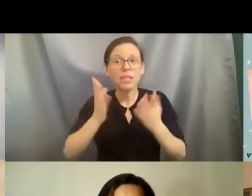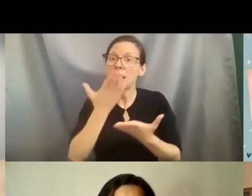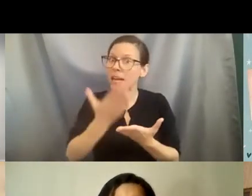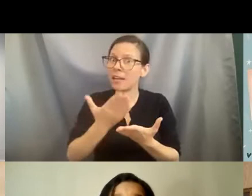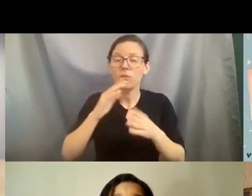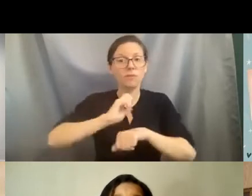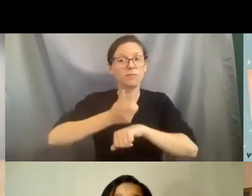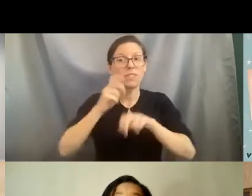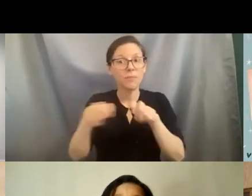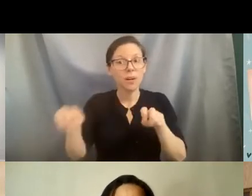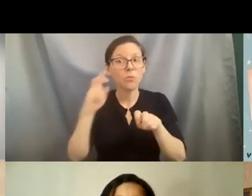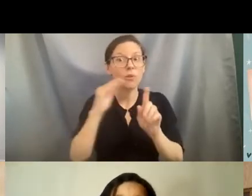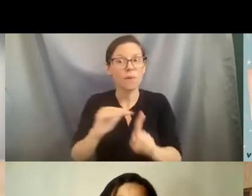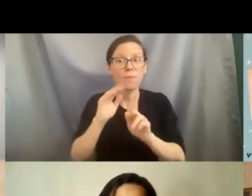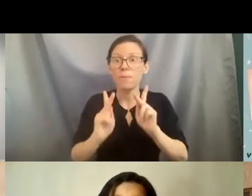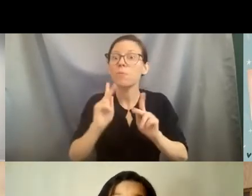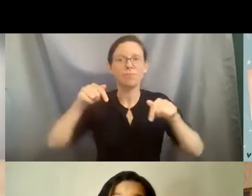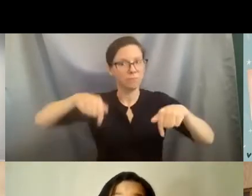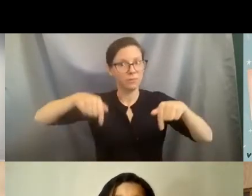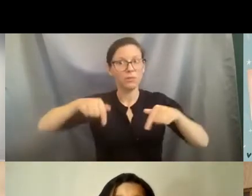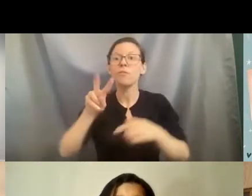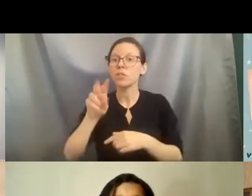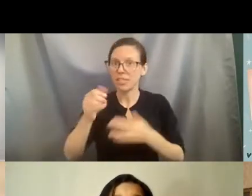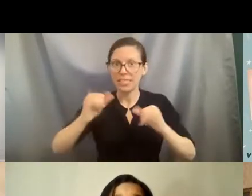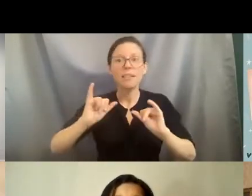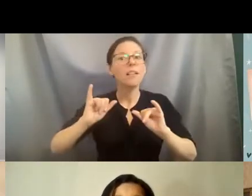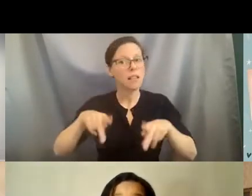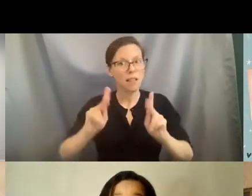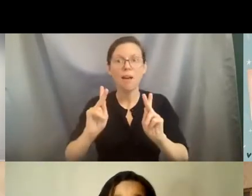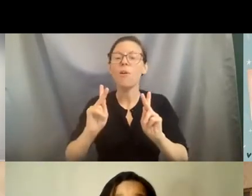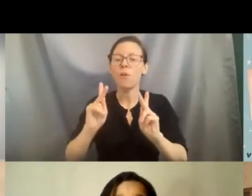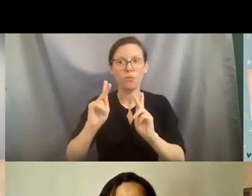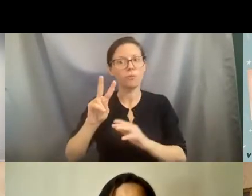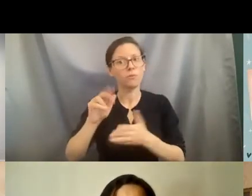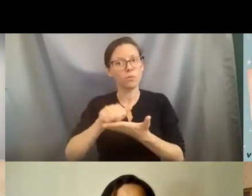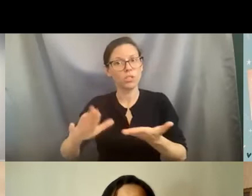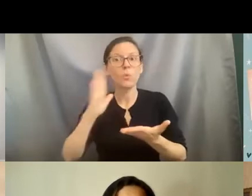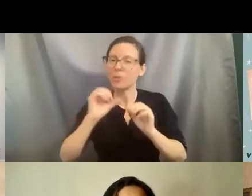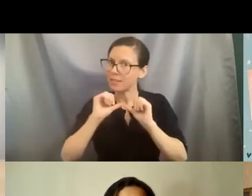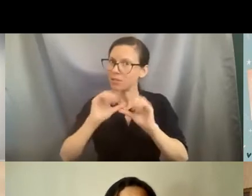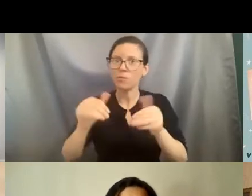in Virginia and that we will continue to be providing services for people who need it.